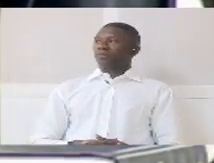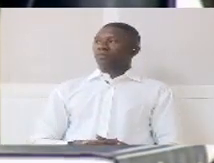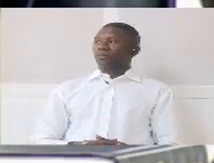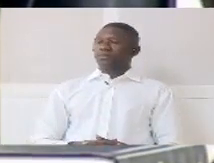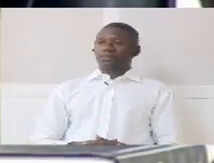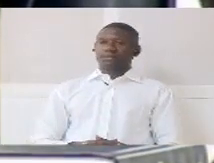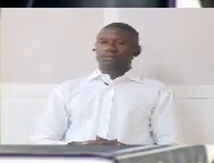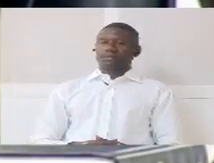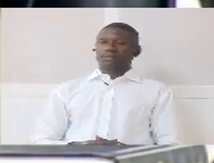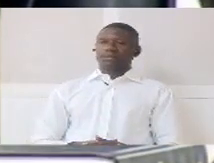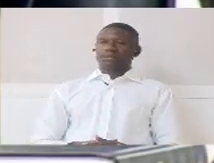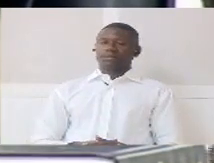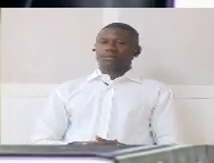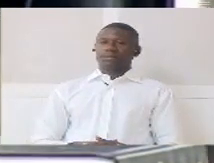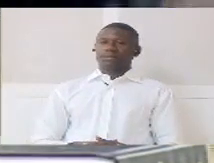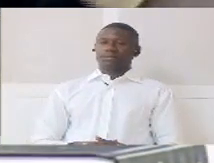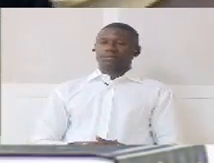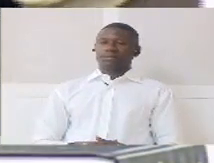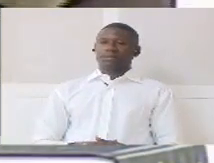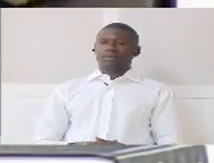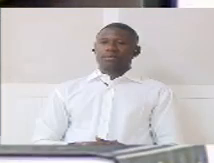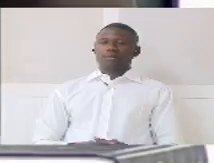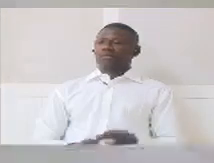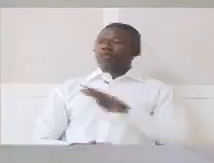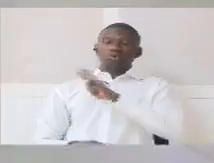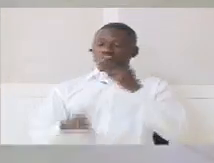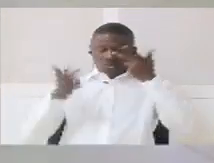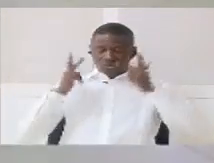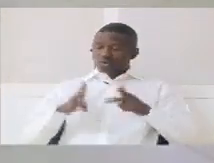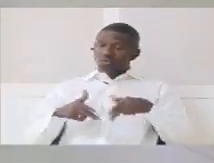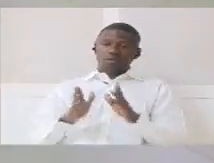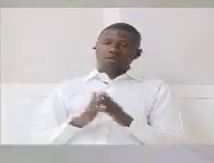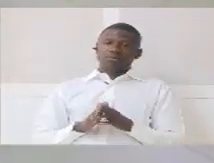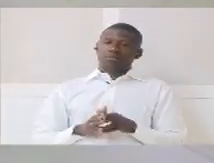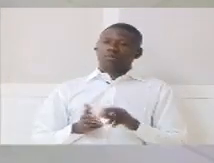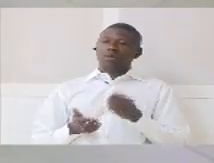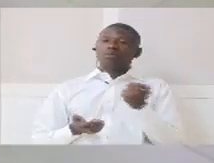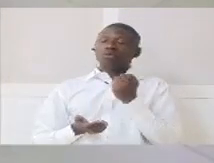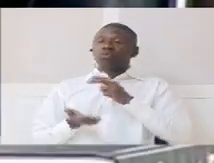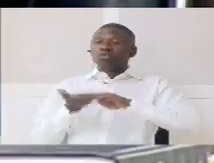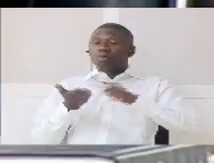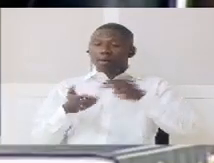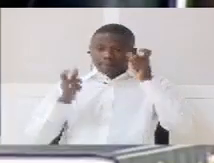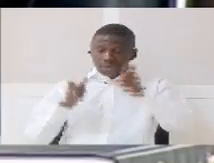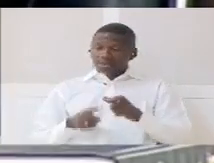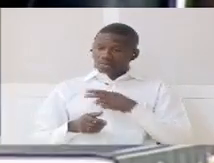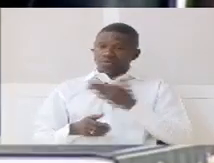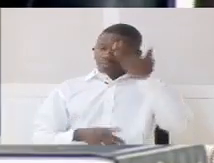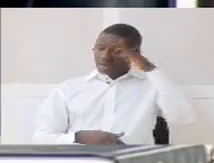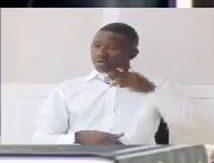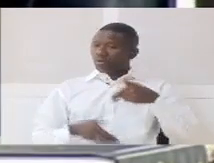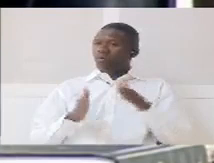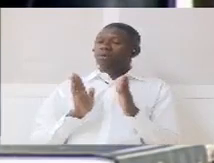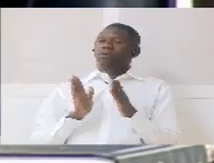idiots. Sorry for that. Yes, normal person will not behave that way. Commission officers,